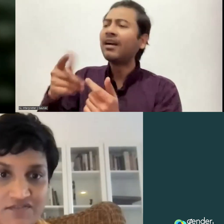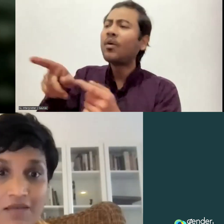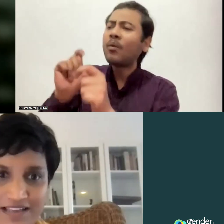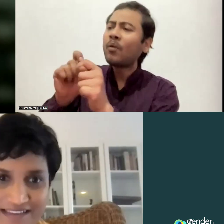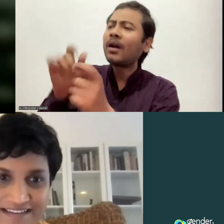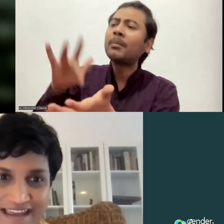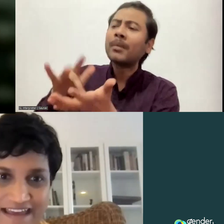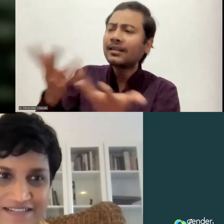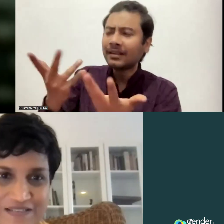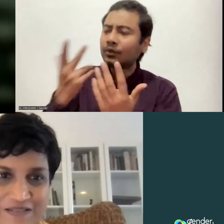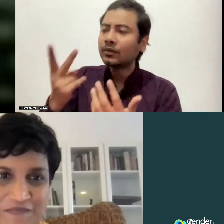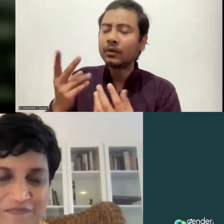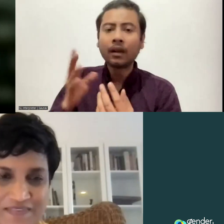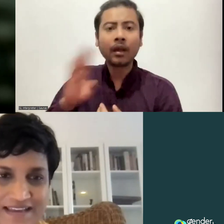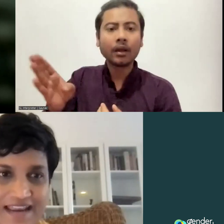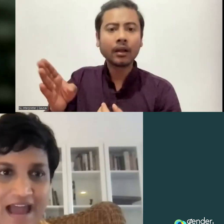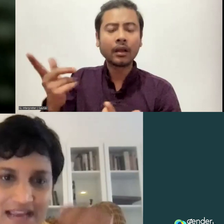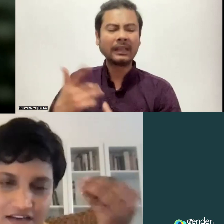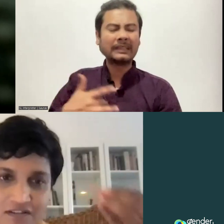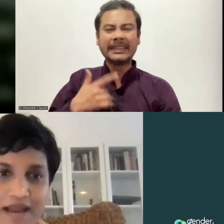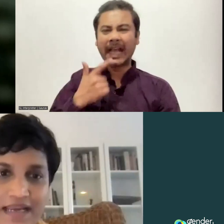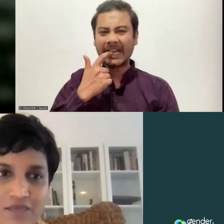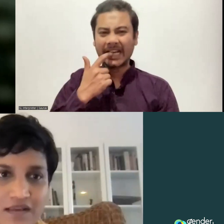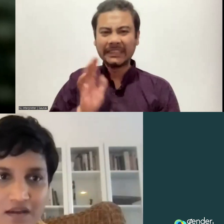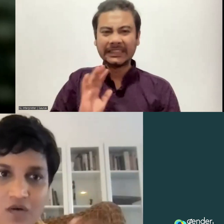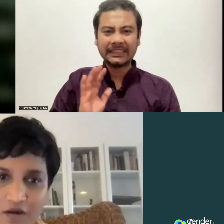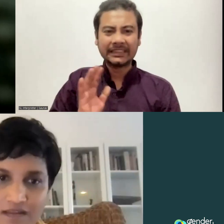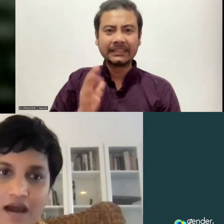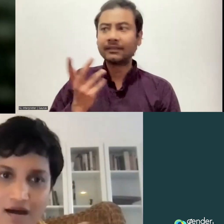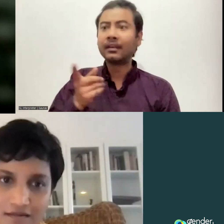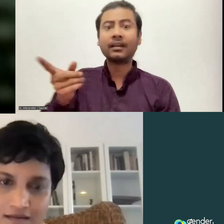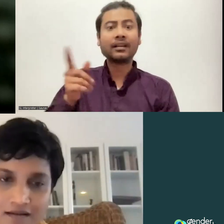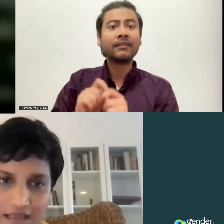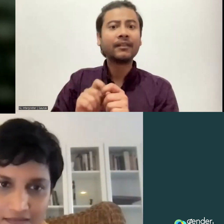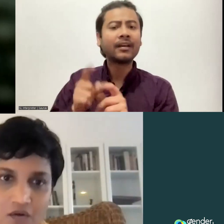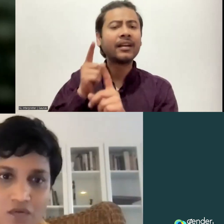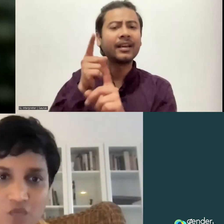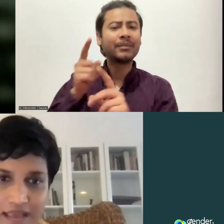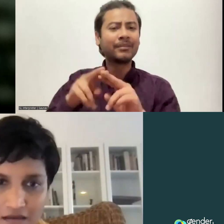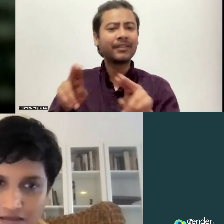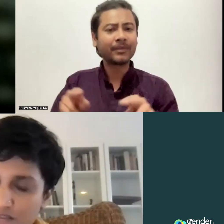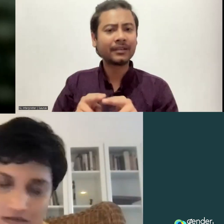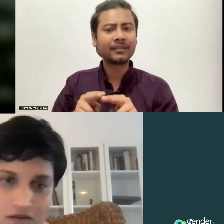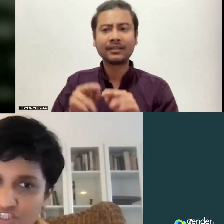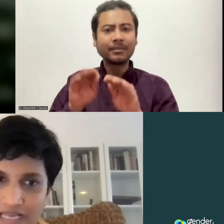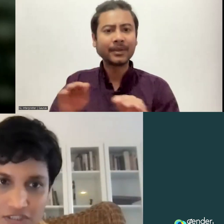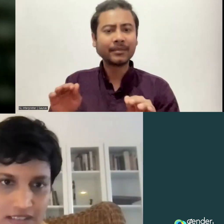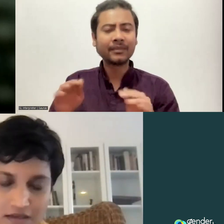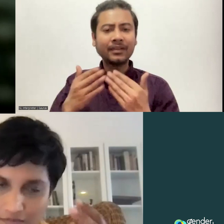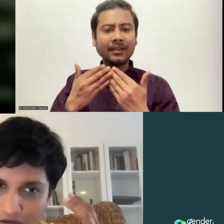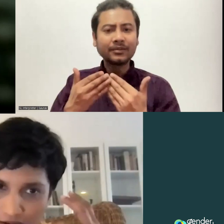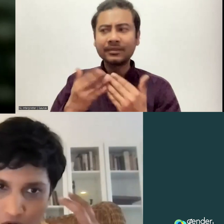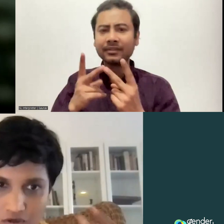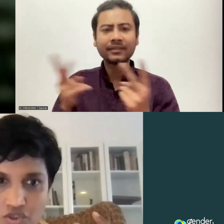for their family. And I kind of, in my head, I'm thinking, oh my God, they are in their own way, considering all the challenges,